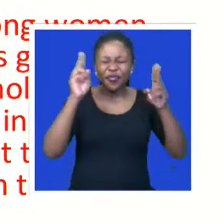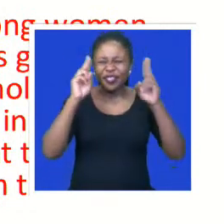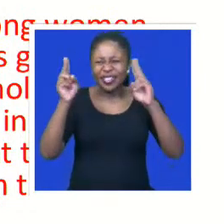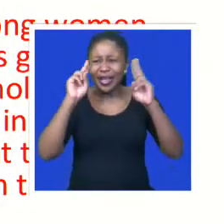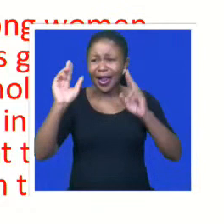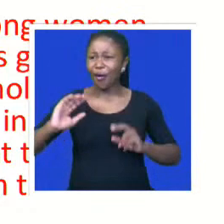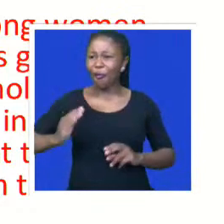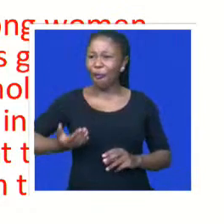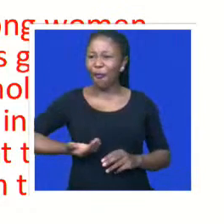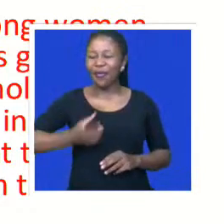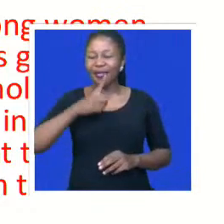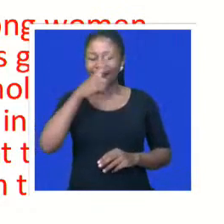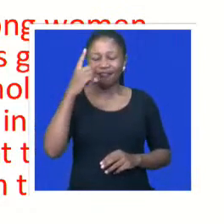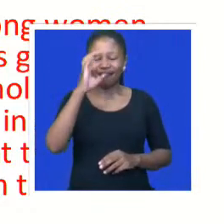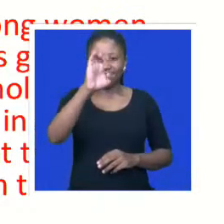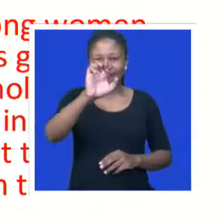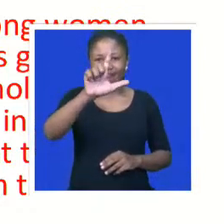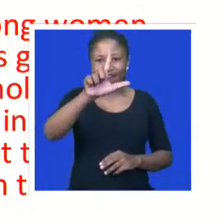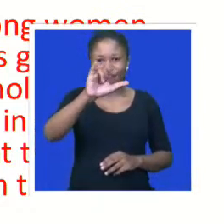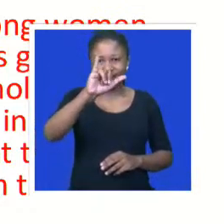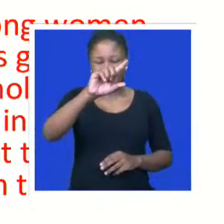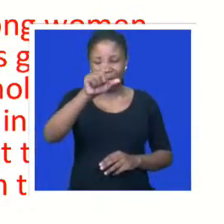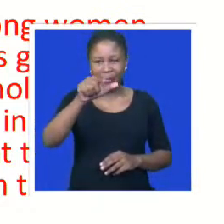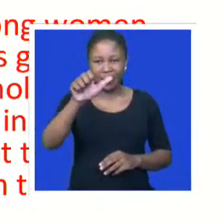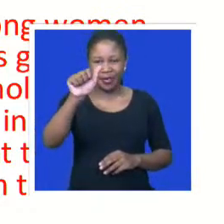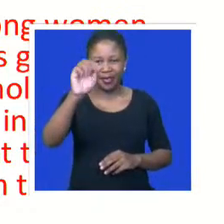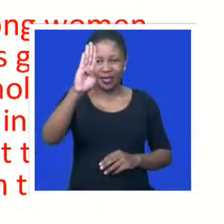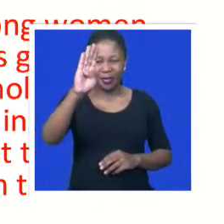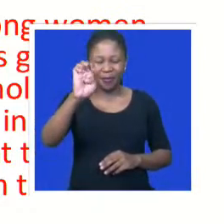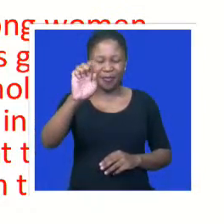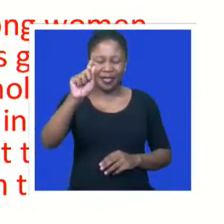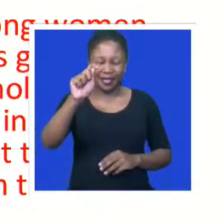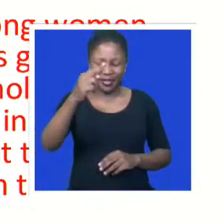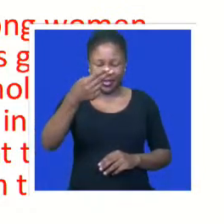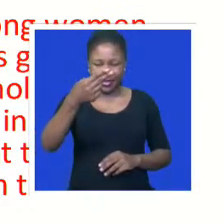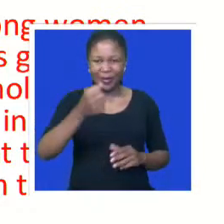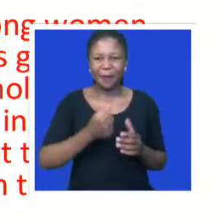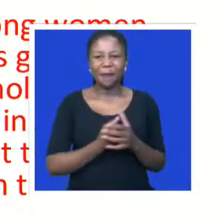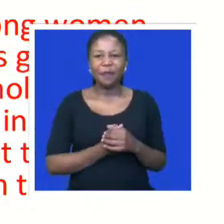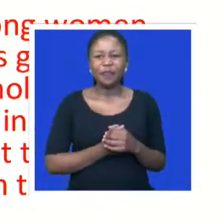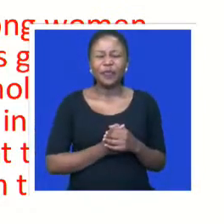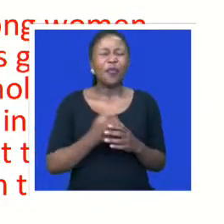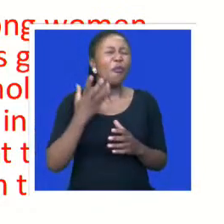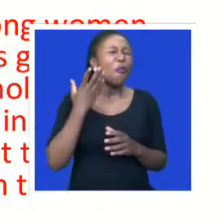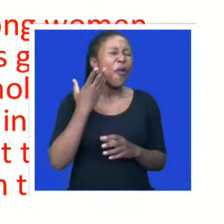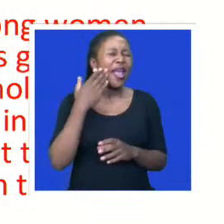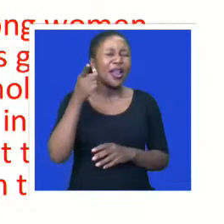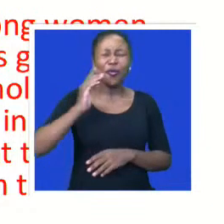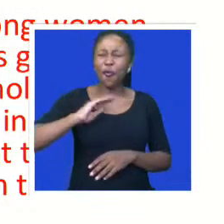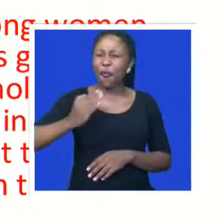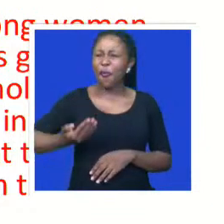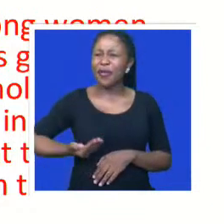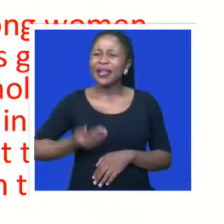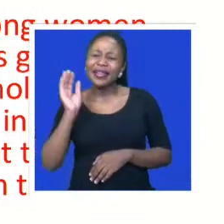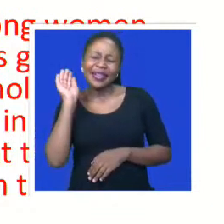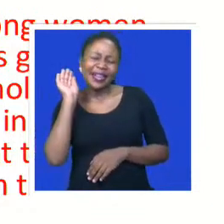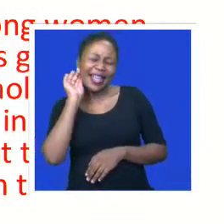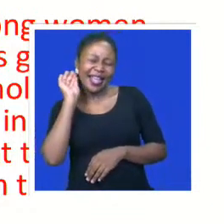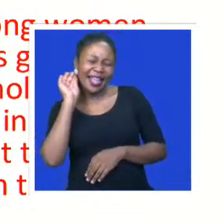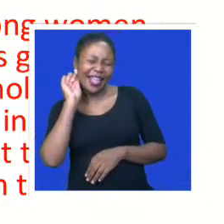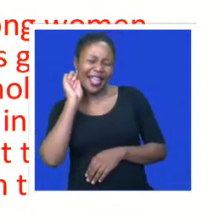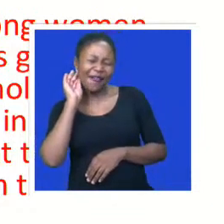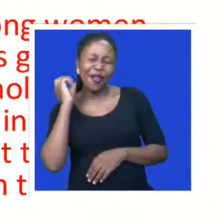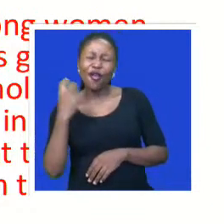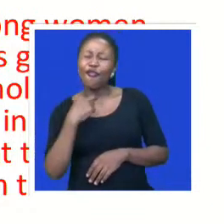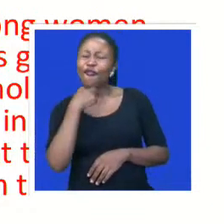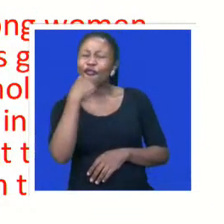What Elizabeth said. Blessed are you among women, and blessed is the fruit of your womb. And why is